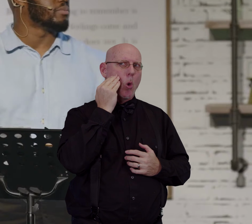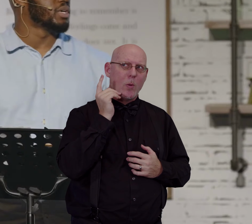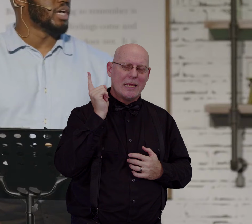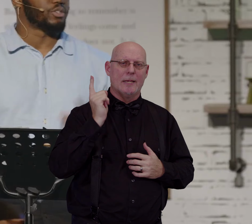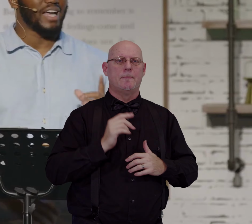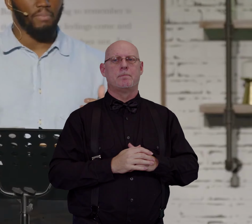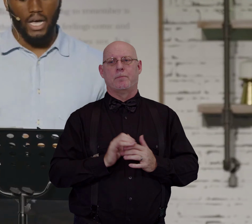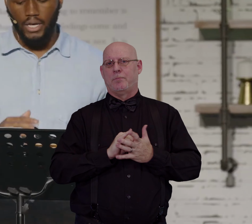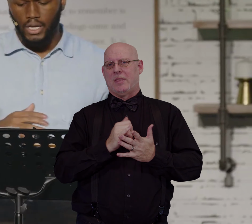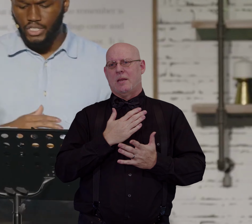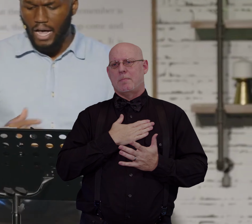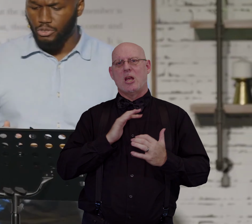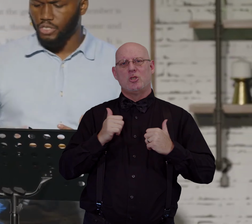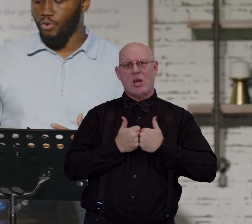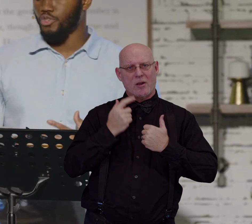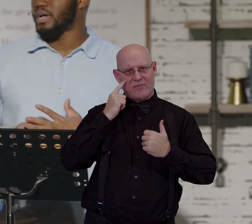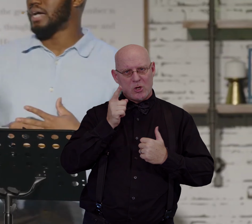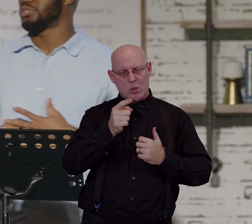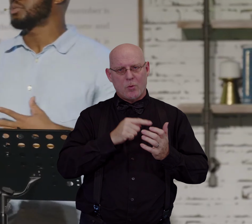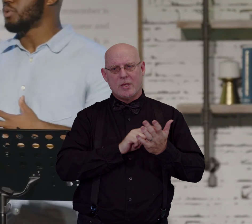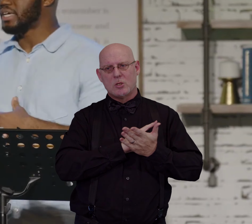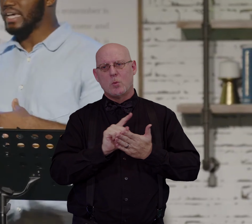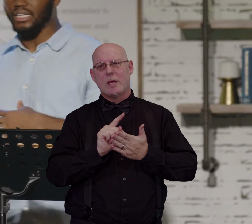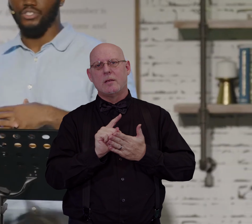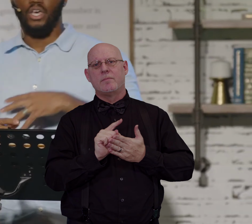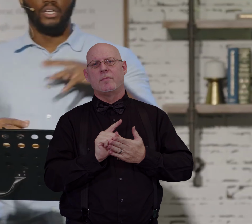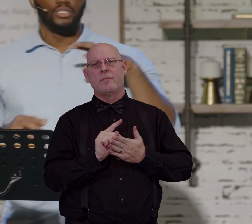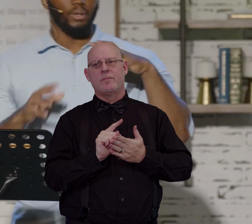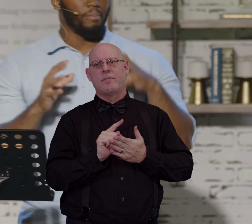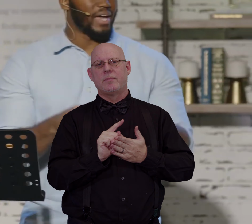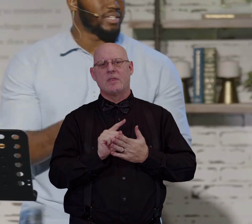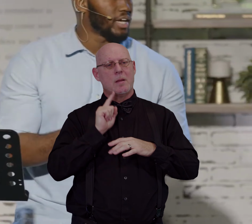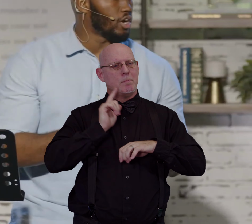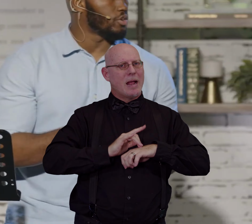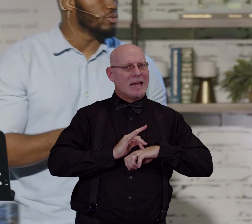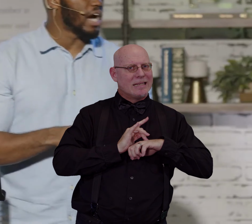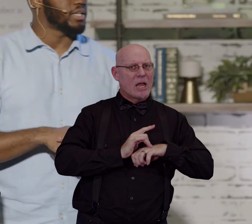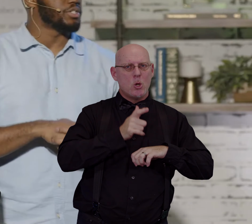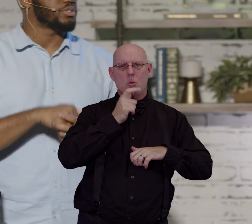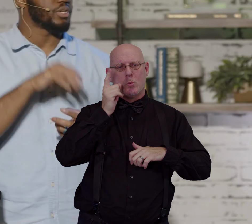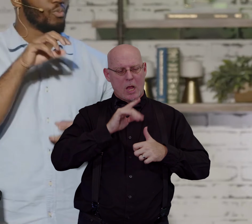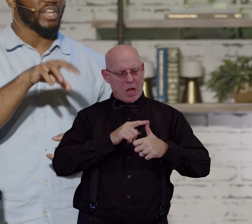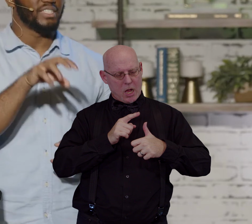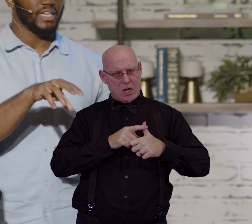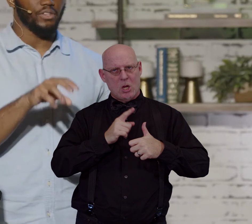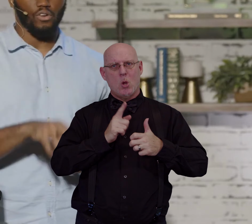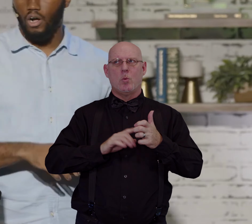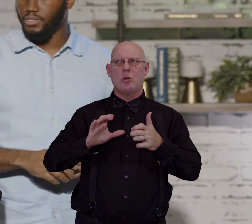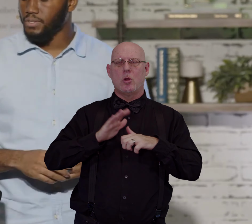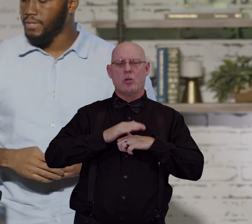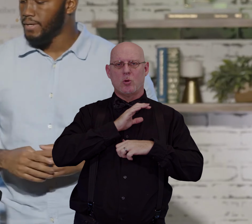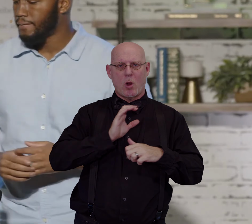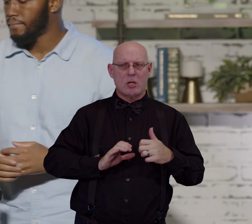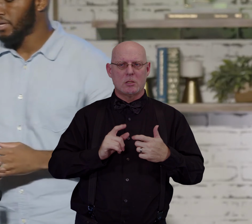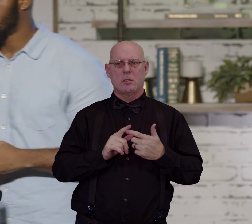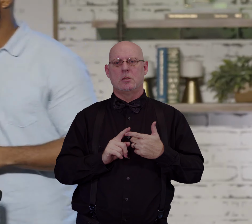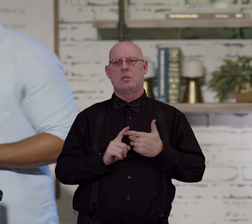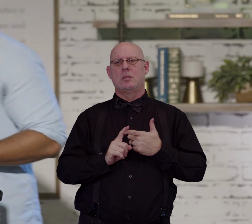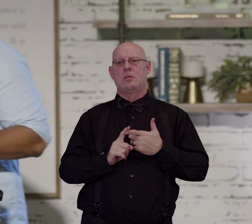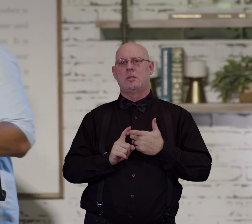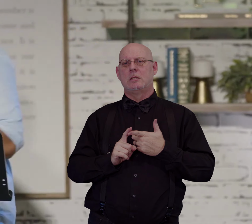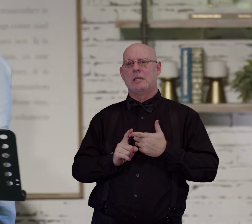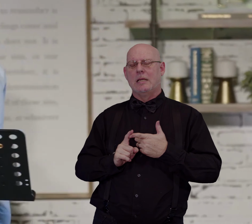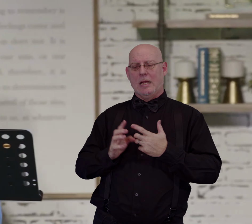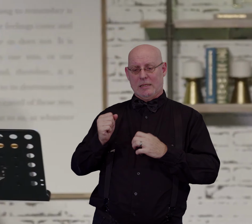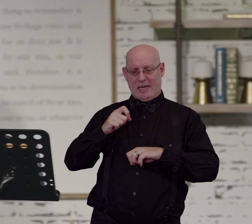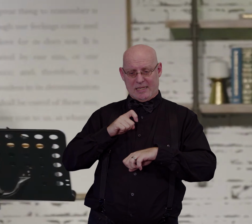know him. And so that's my challenges for you guys this week, is to meditate on who God is and what he did in the cross,